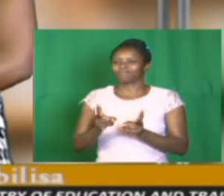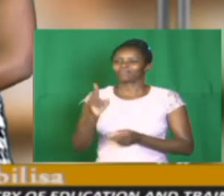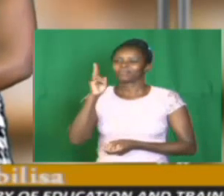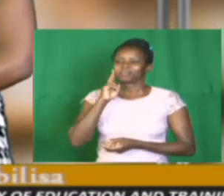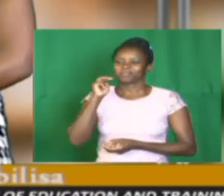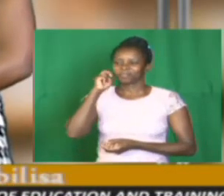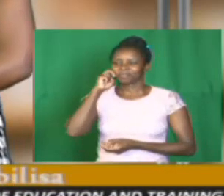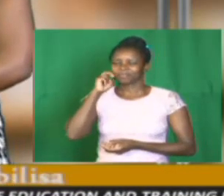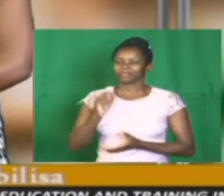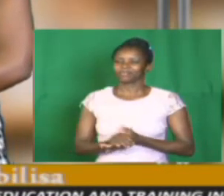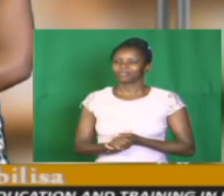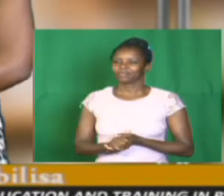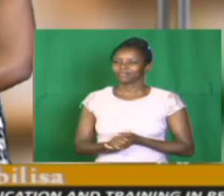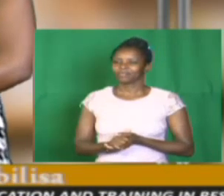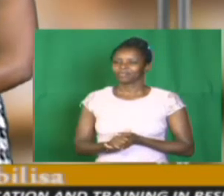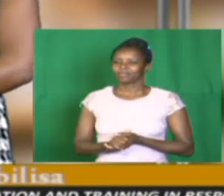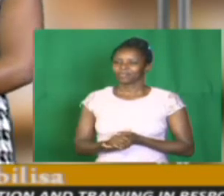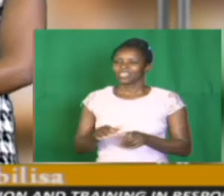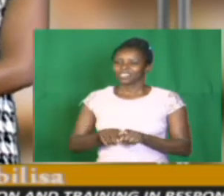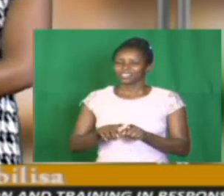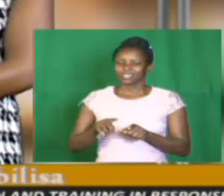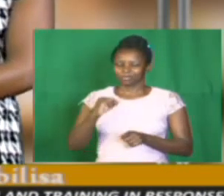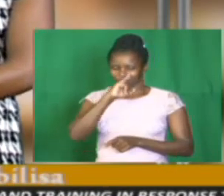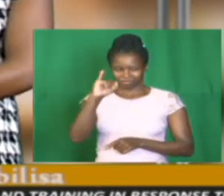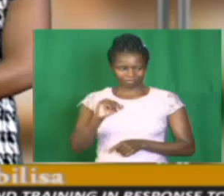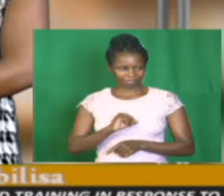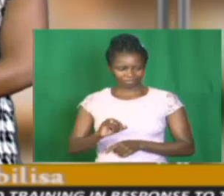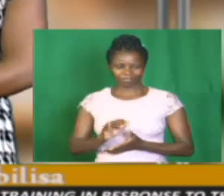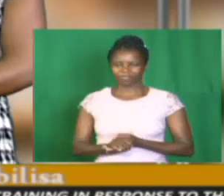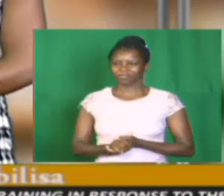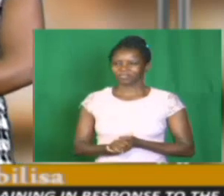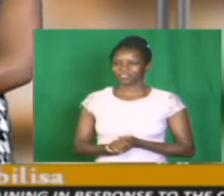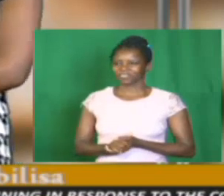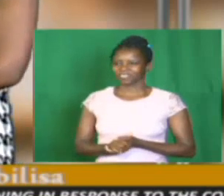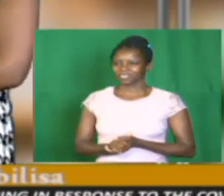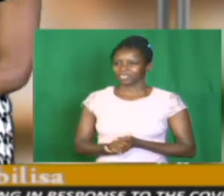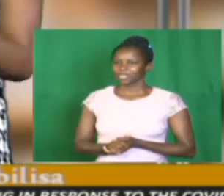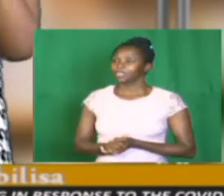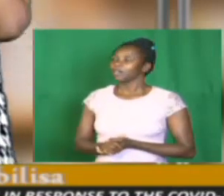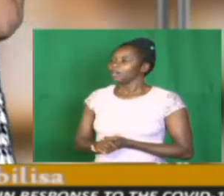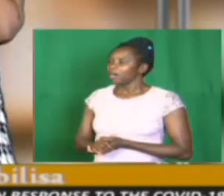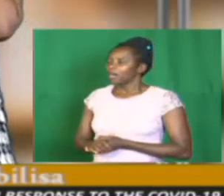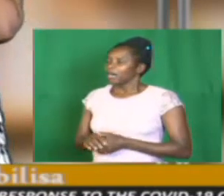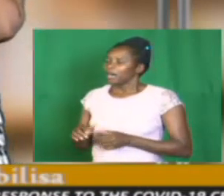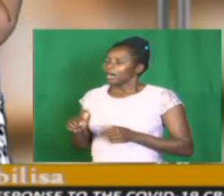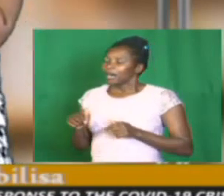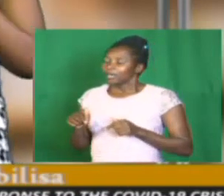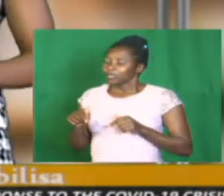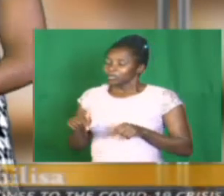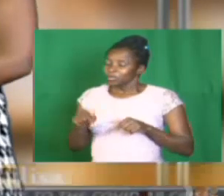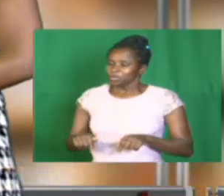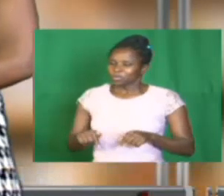Toby Lefagutse and Zanele Mota. How's your Friday been? Today? Wow, hectic, but I'm hoping it's going to